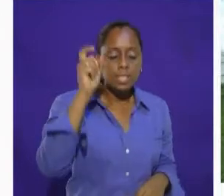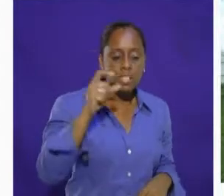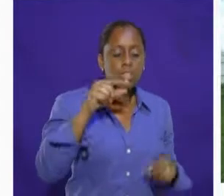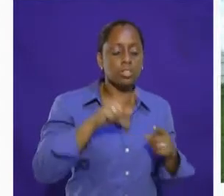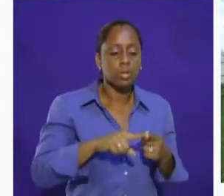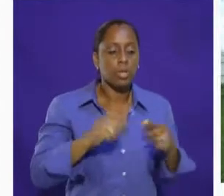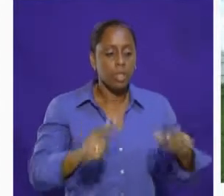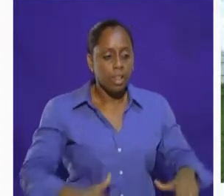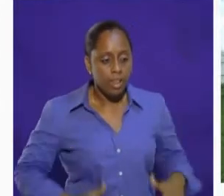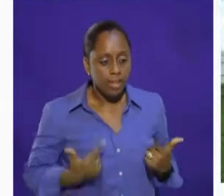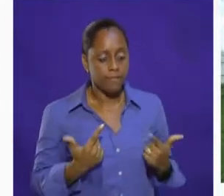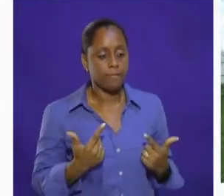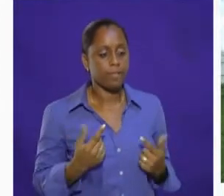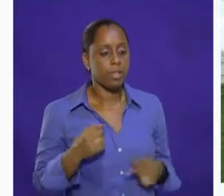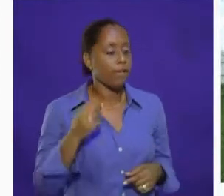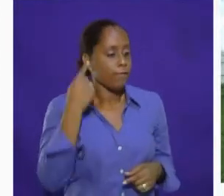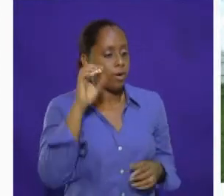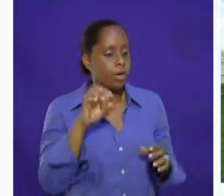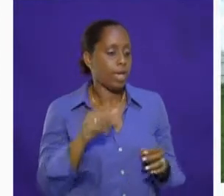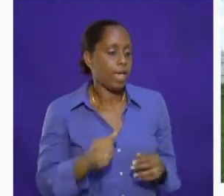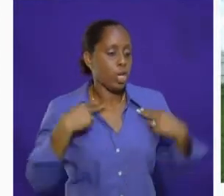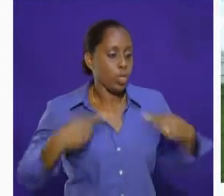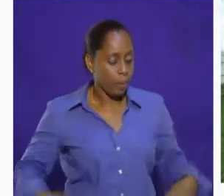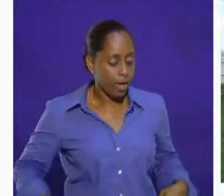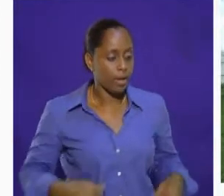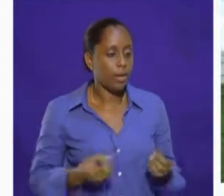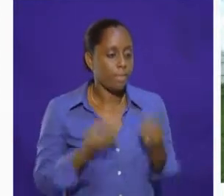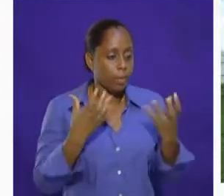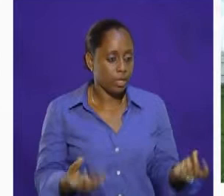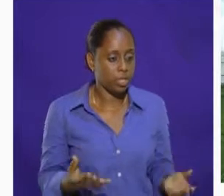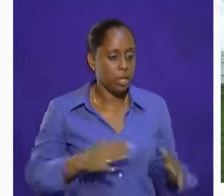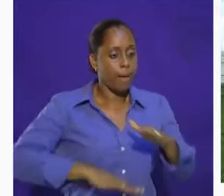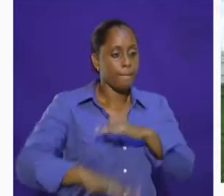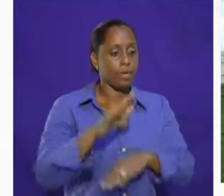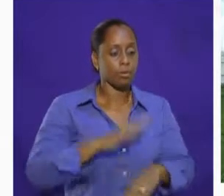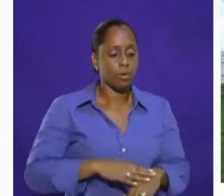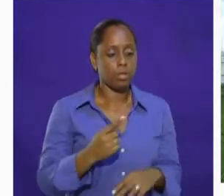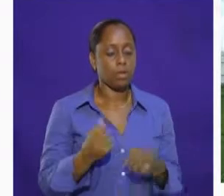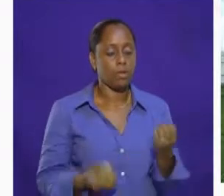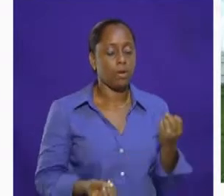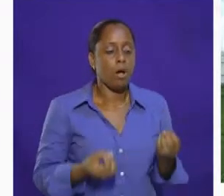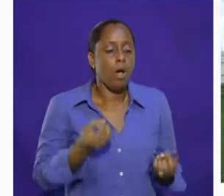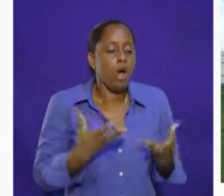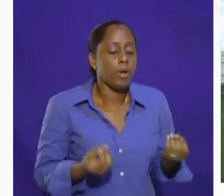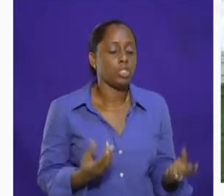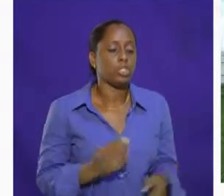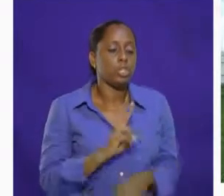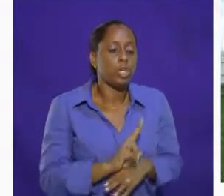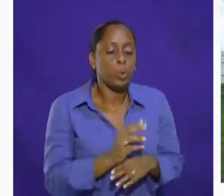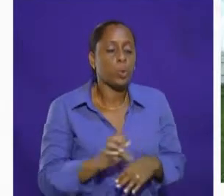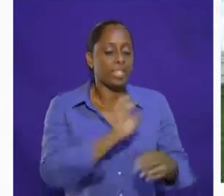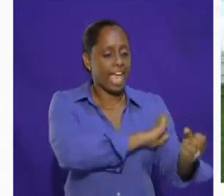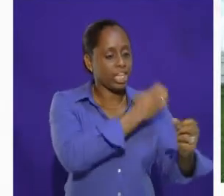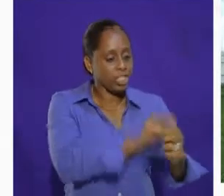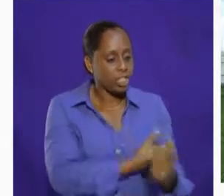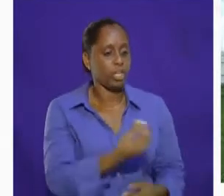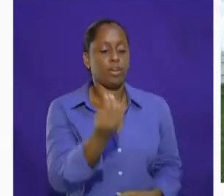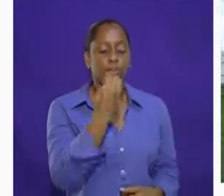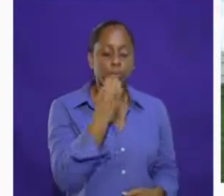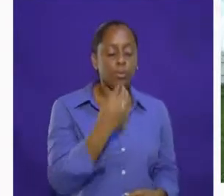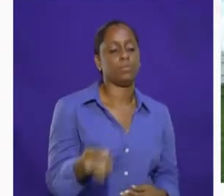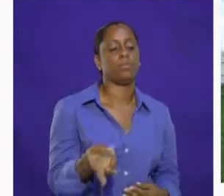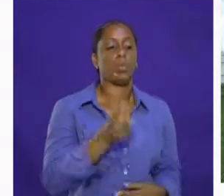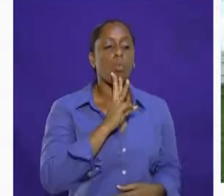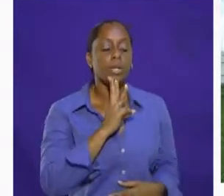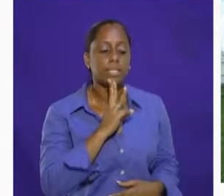water needed to sustain a defined human population, based on the population's use of energy,